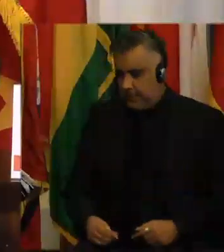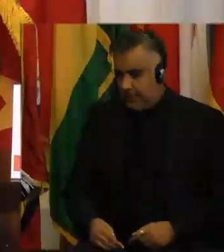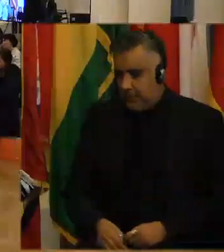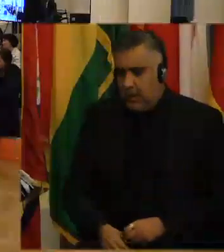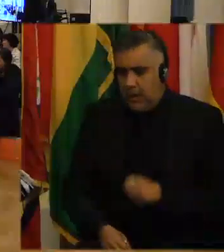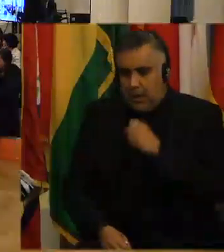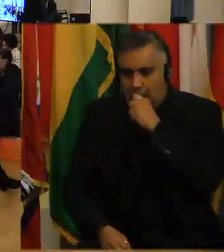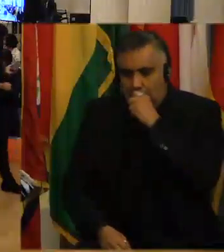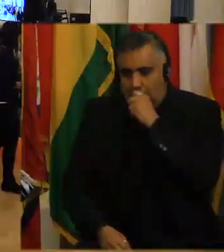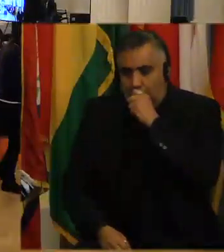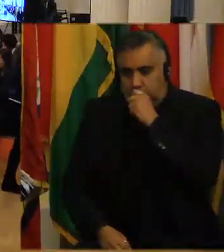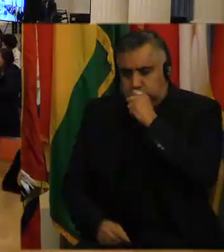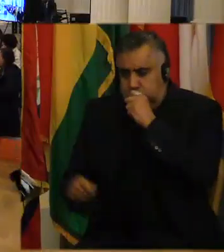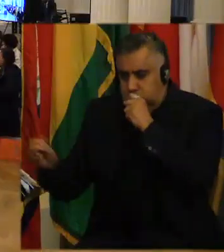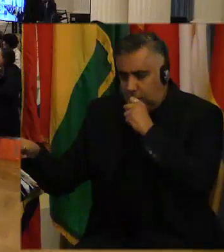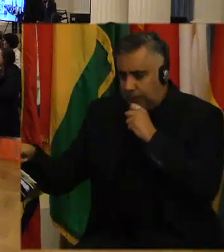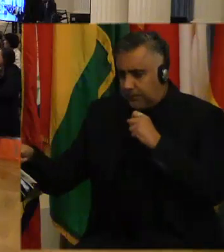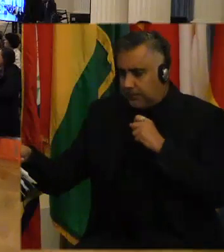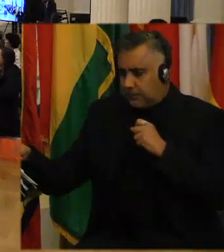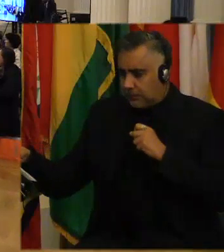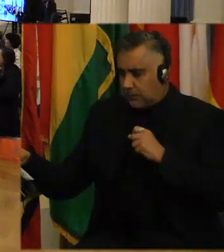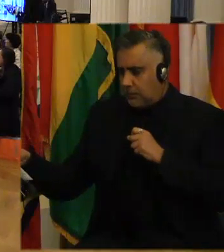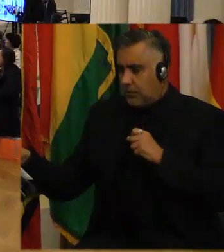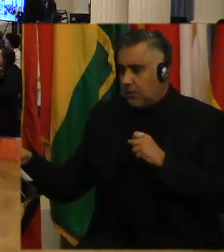Thank you very much, Silvia.